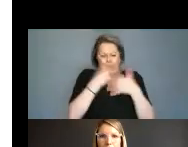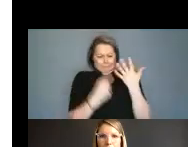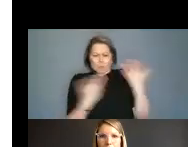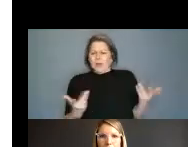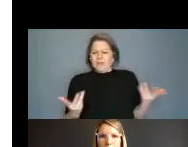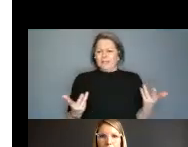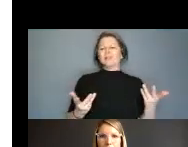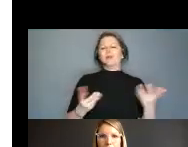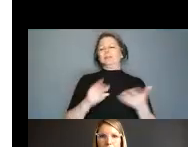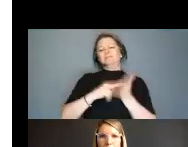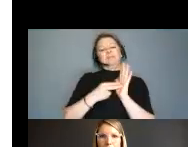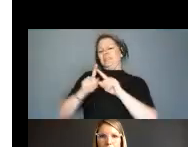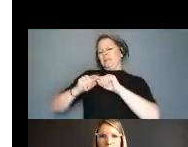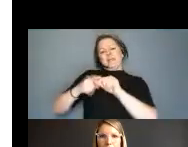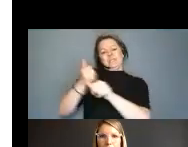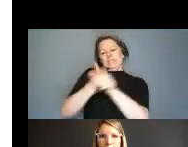case specific.